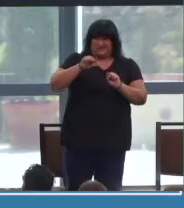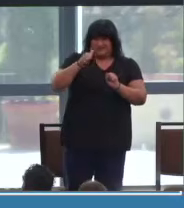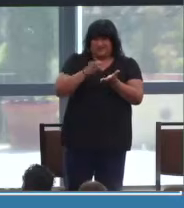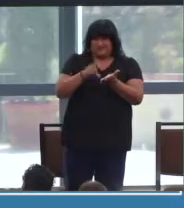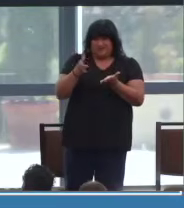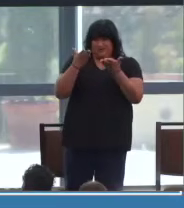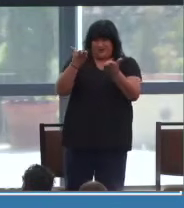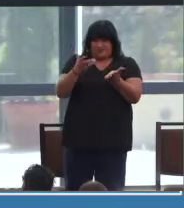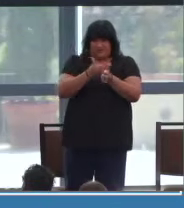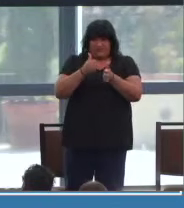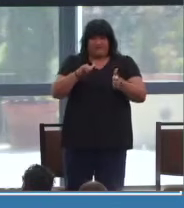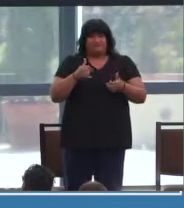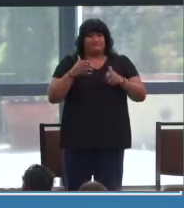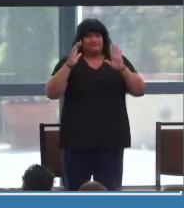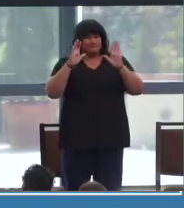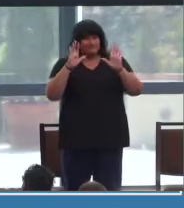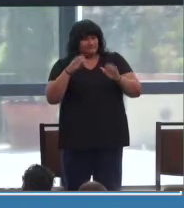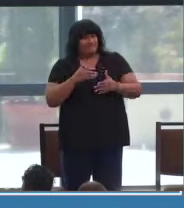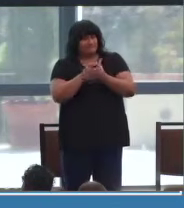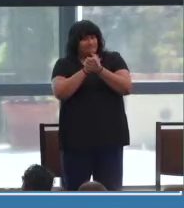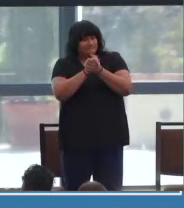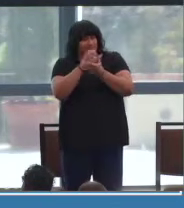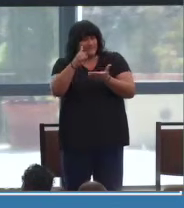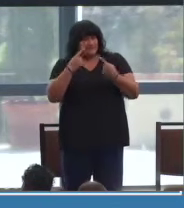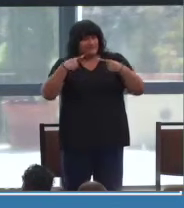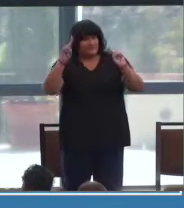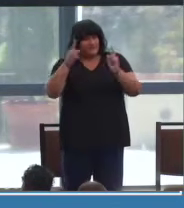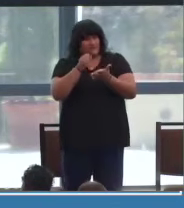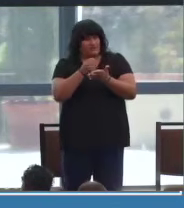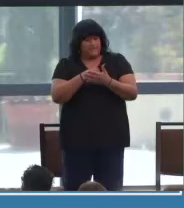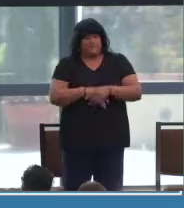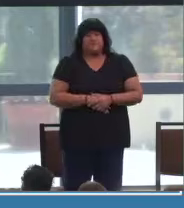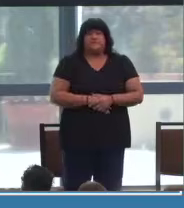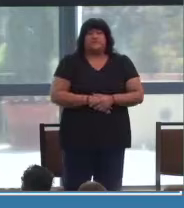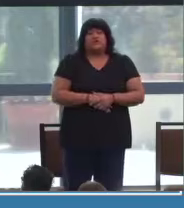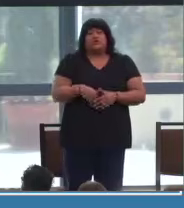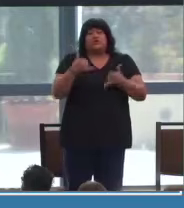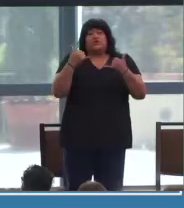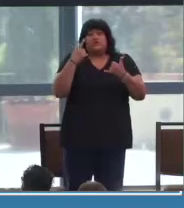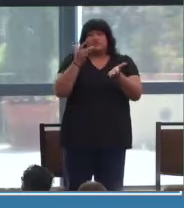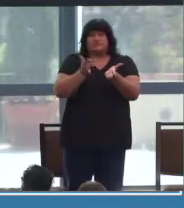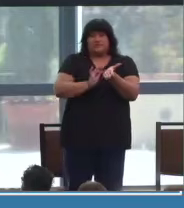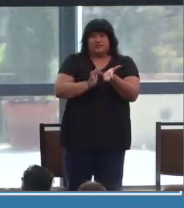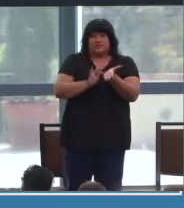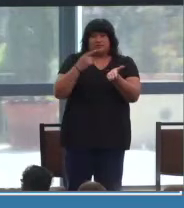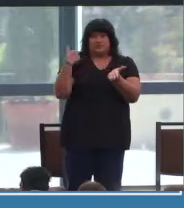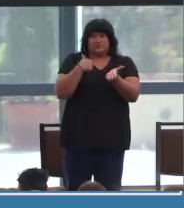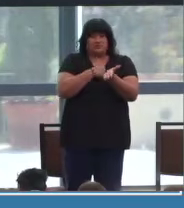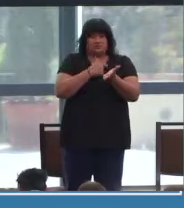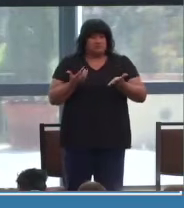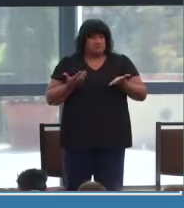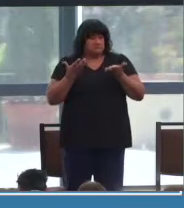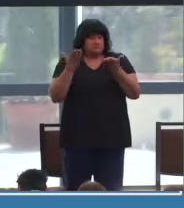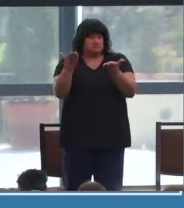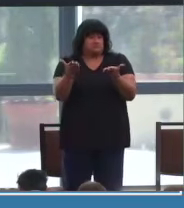flare? Congratulations on the successful retrieval. Yeah, so currently for medications, we usually just kind of use the